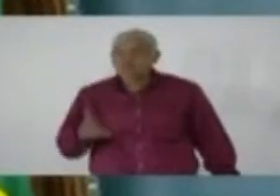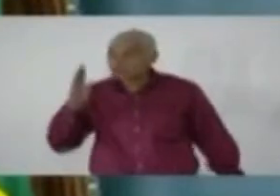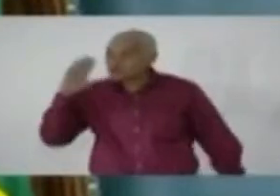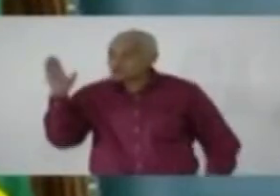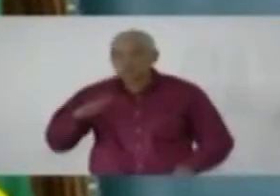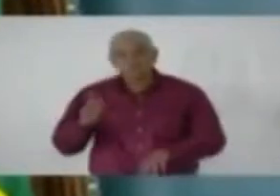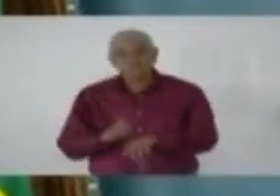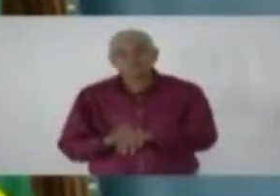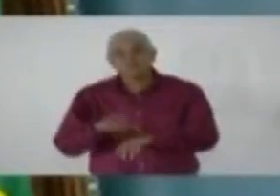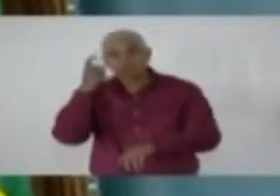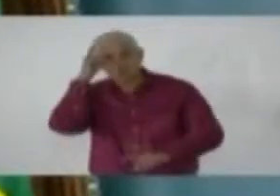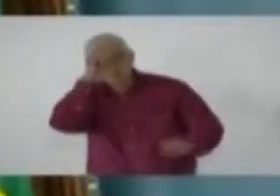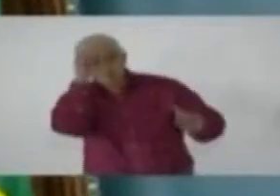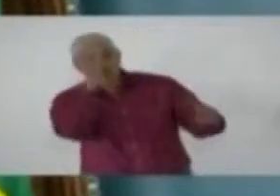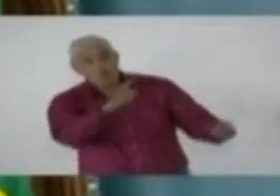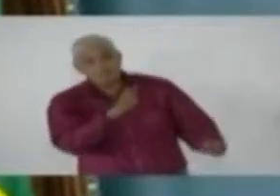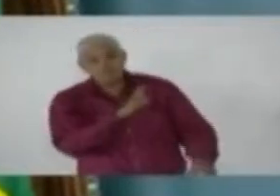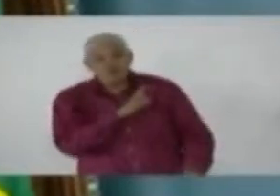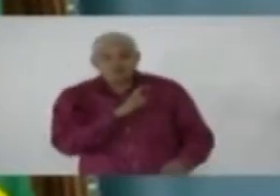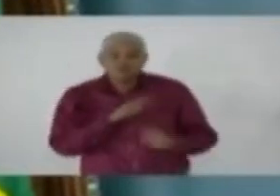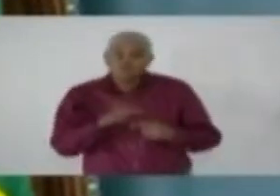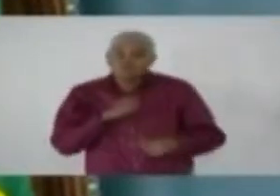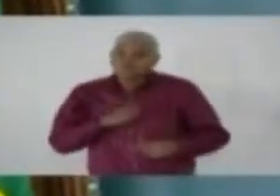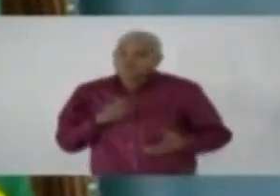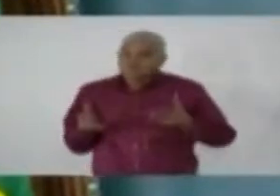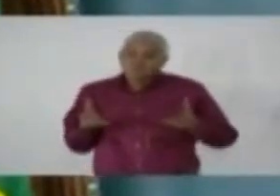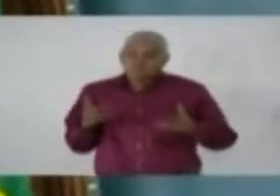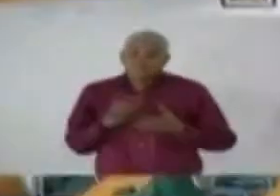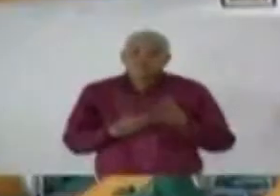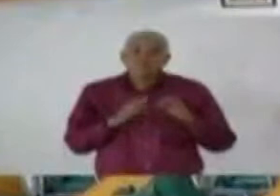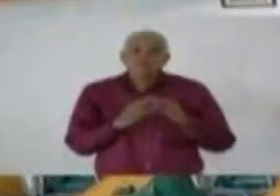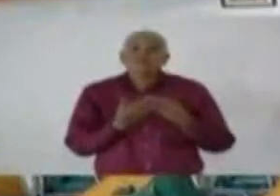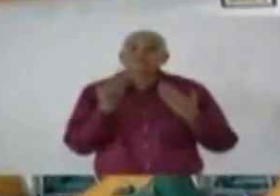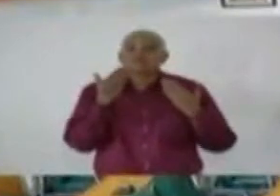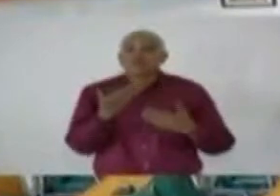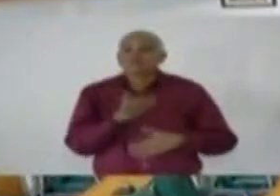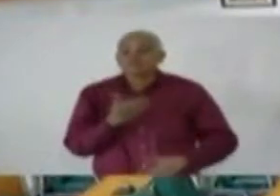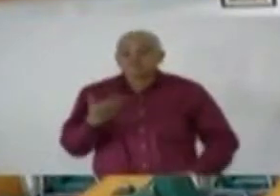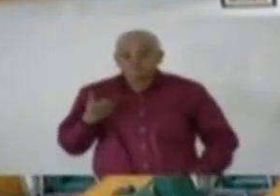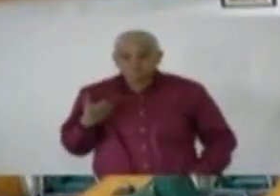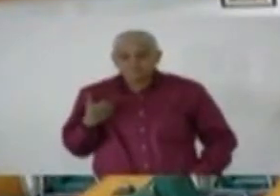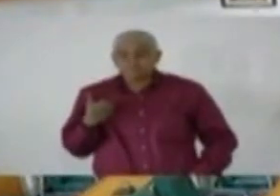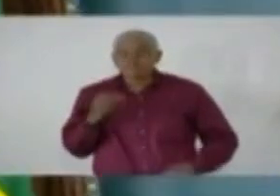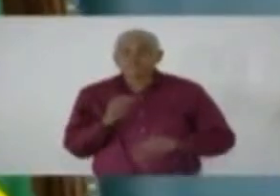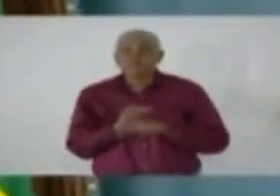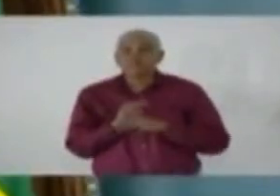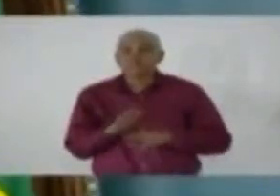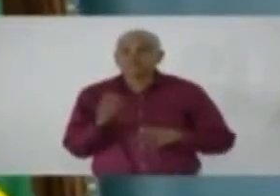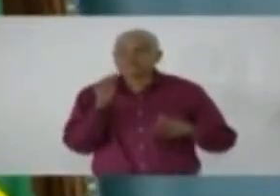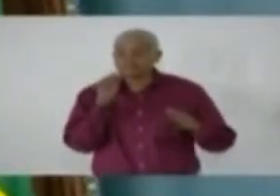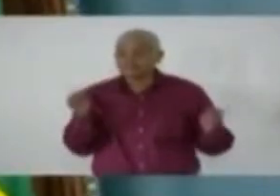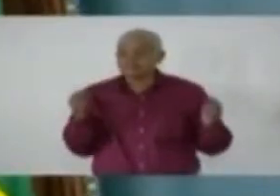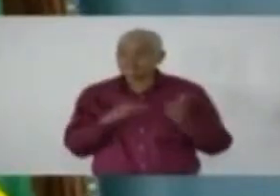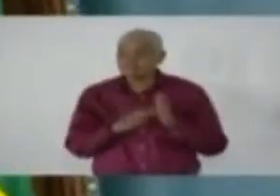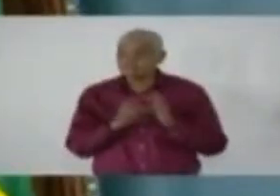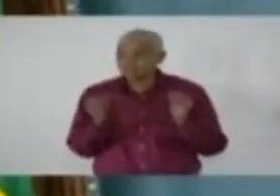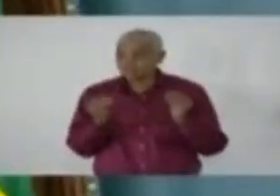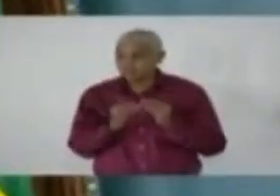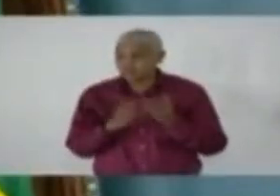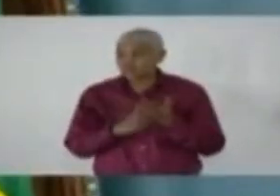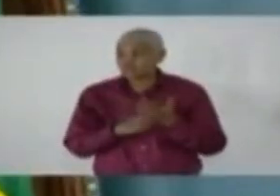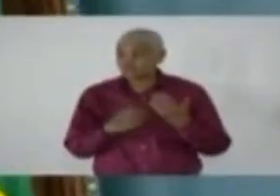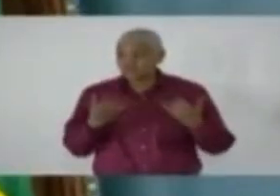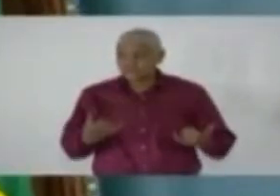all times. So condolences to both families. Thank you, members. Minister is not intended to do any